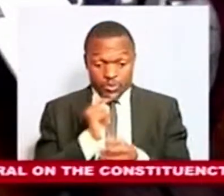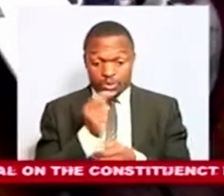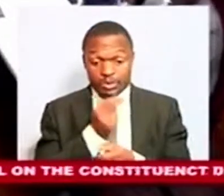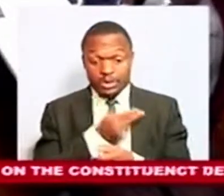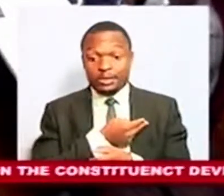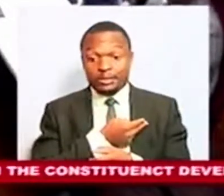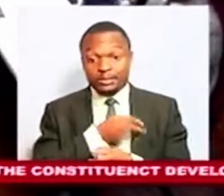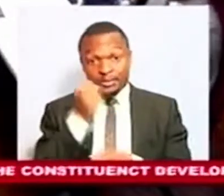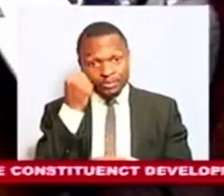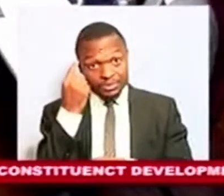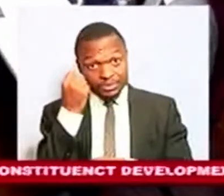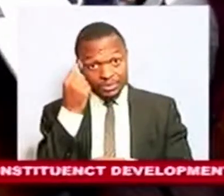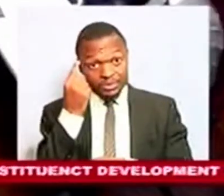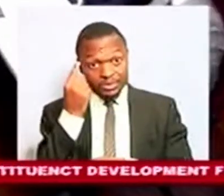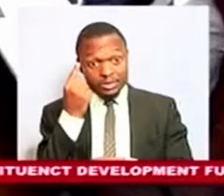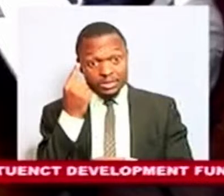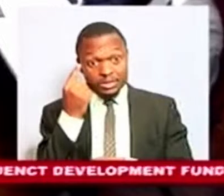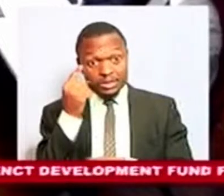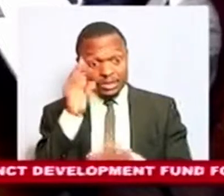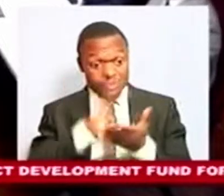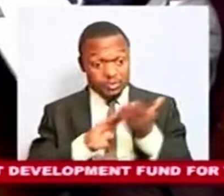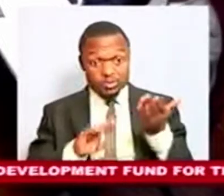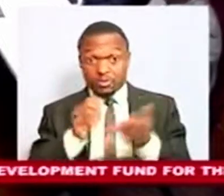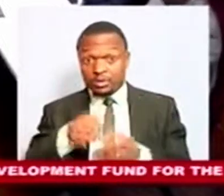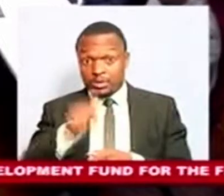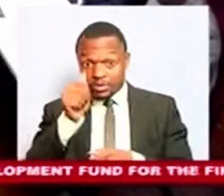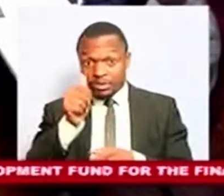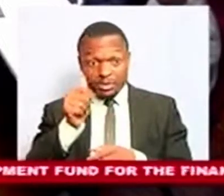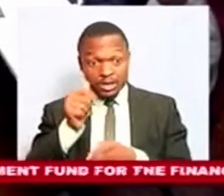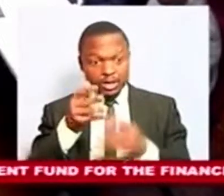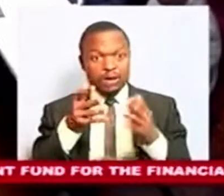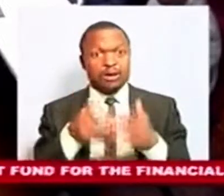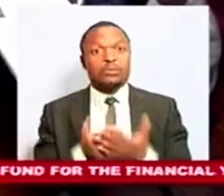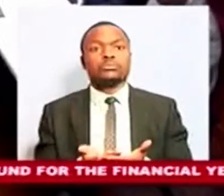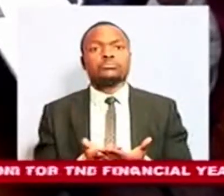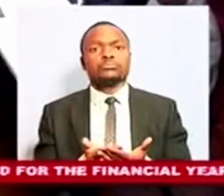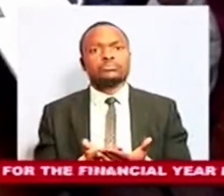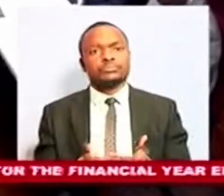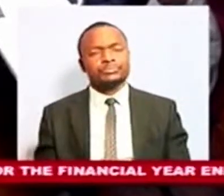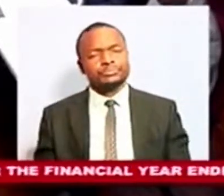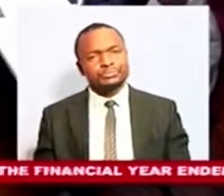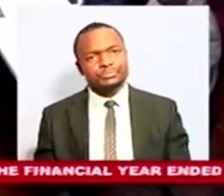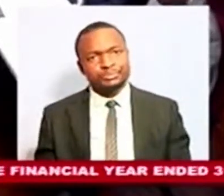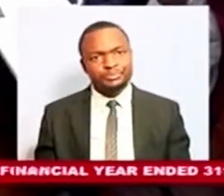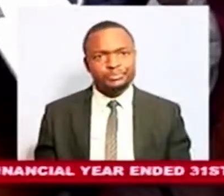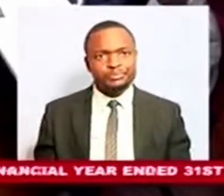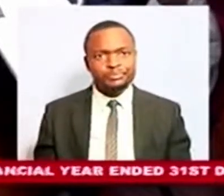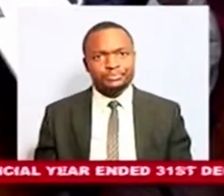your story? How do you wish us to believe you?